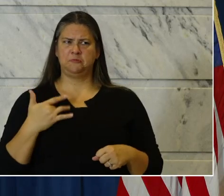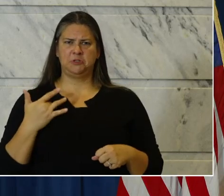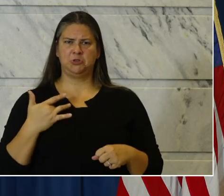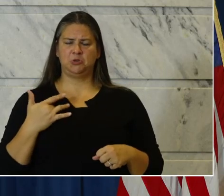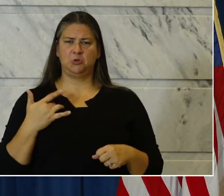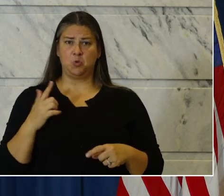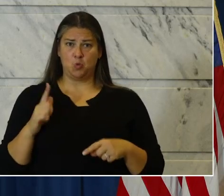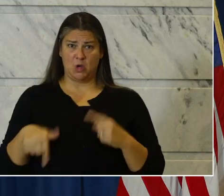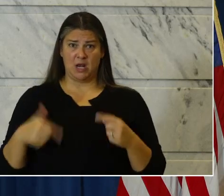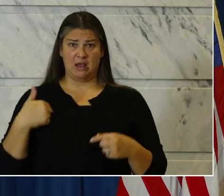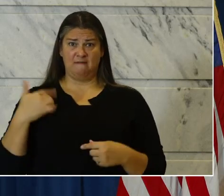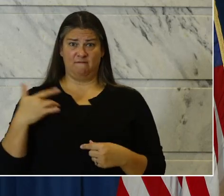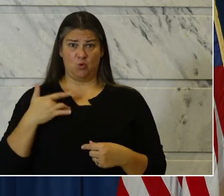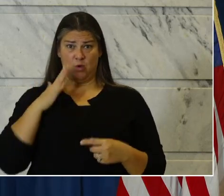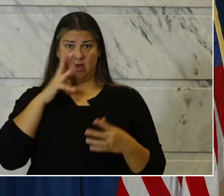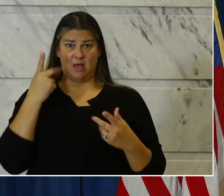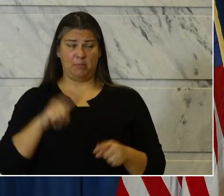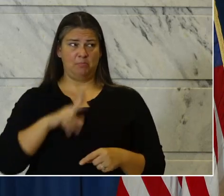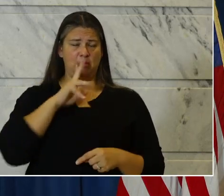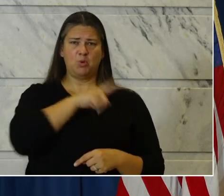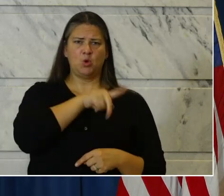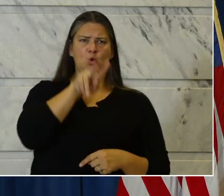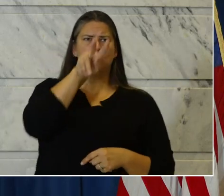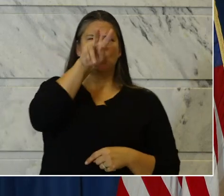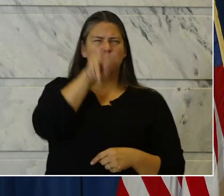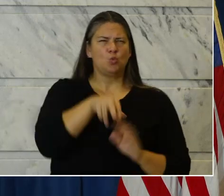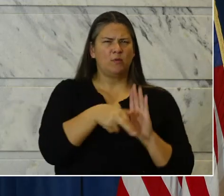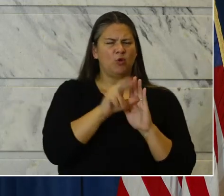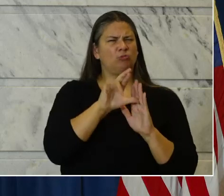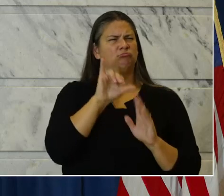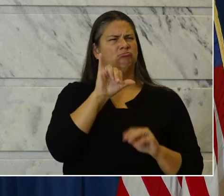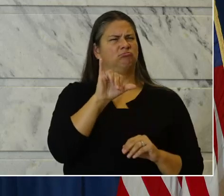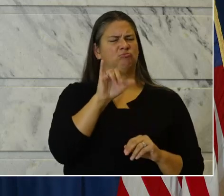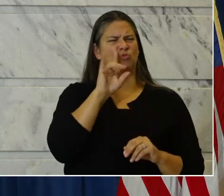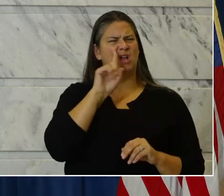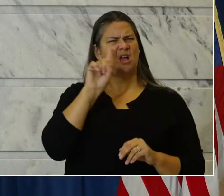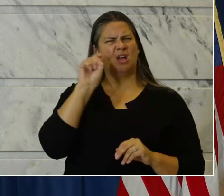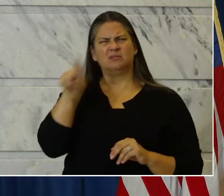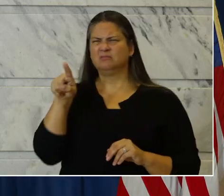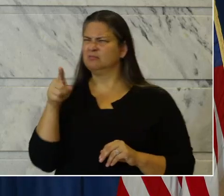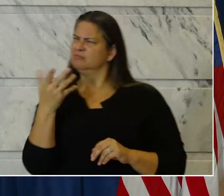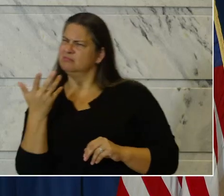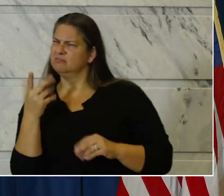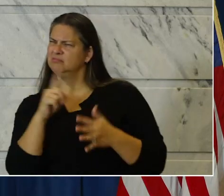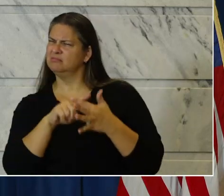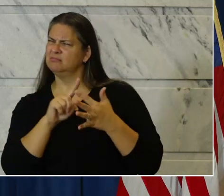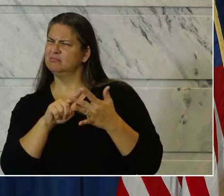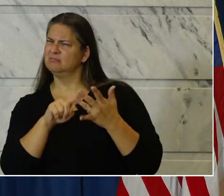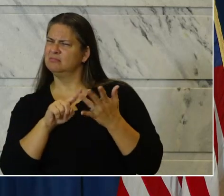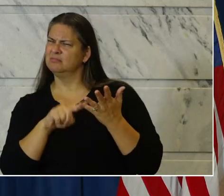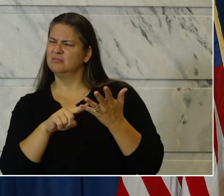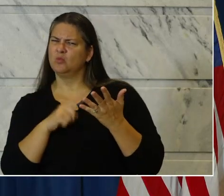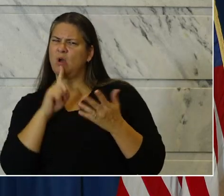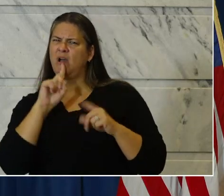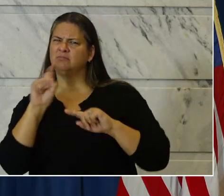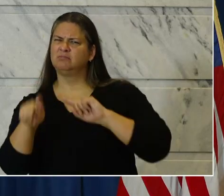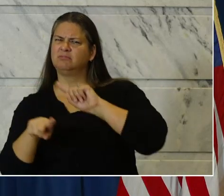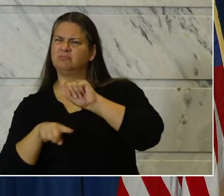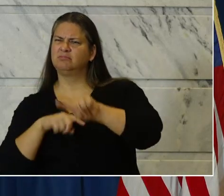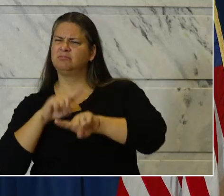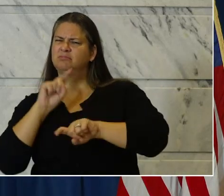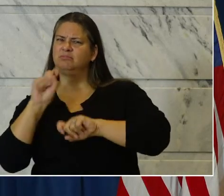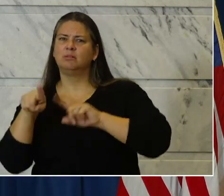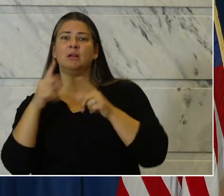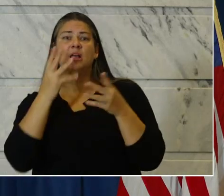are people reviewing it and then asking questions. I mean, that opportunity to lead with information, and hopefully